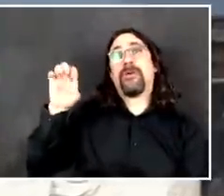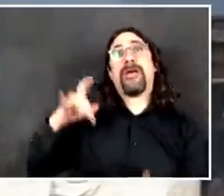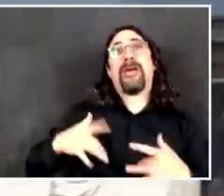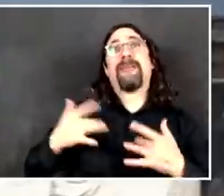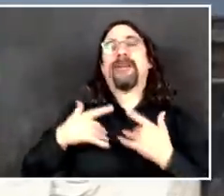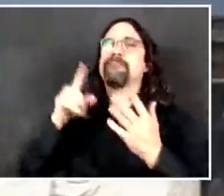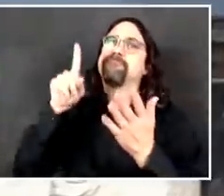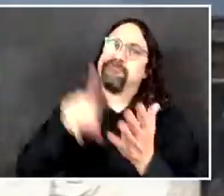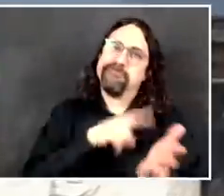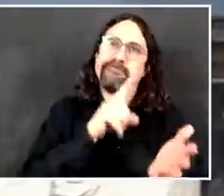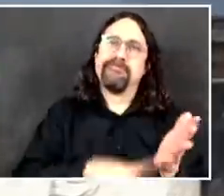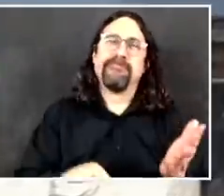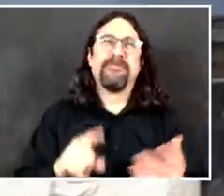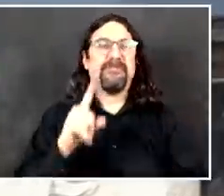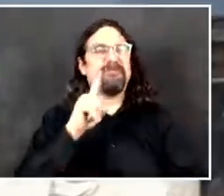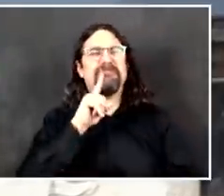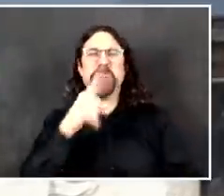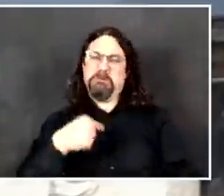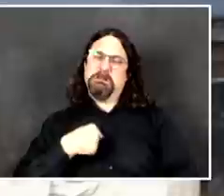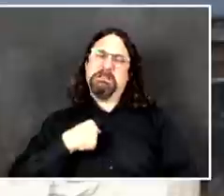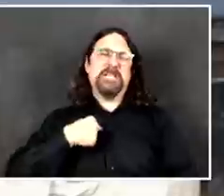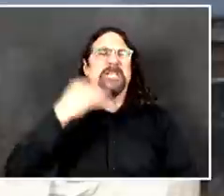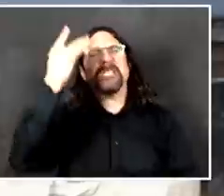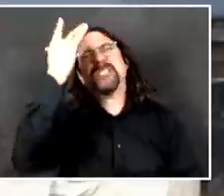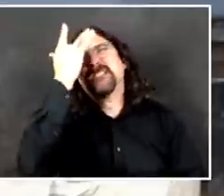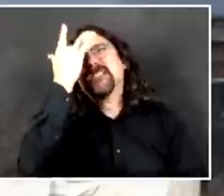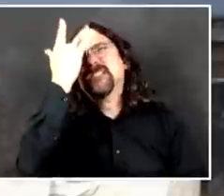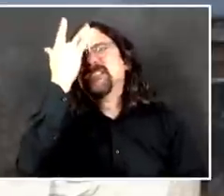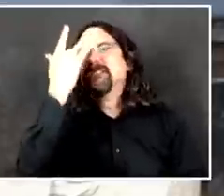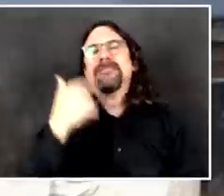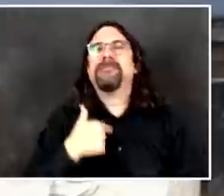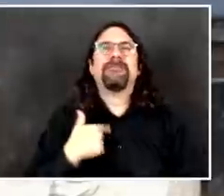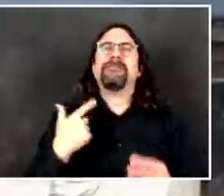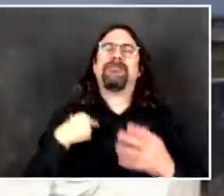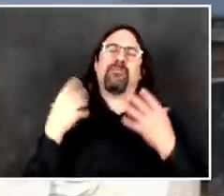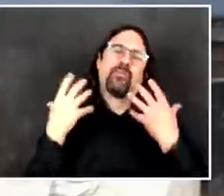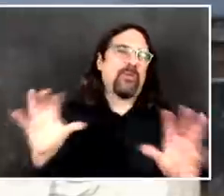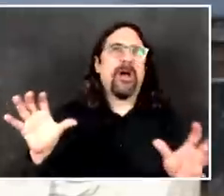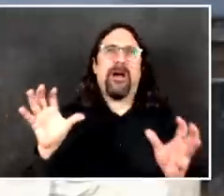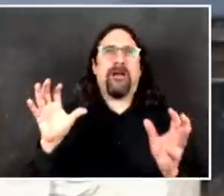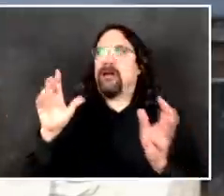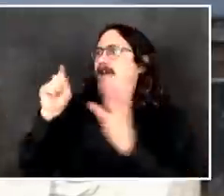but it's the right thing to do, and you're doing it again with extraordinary ability.